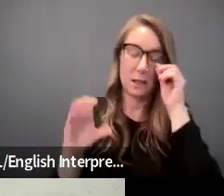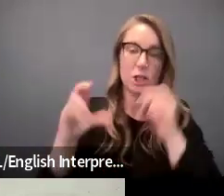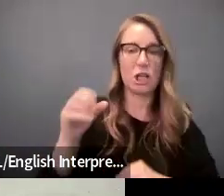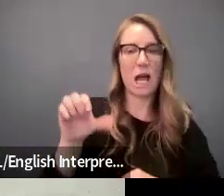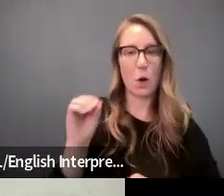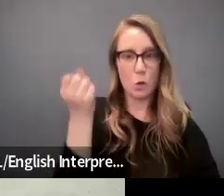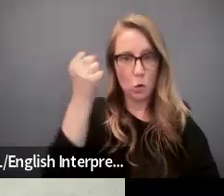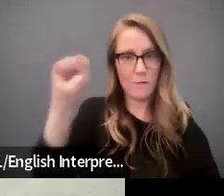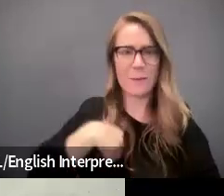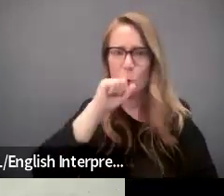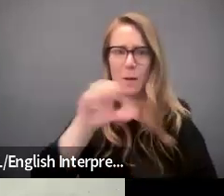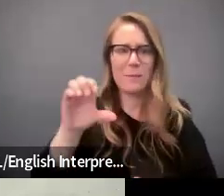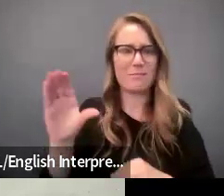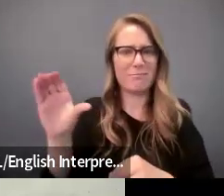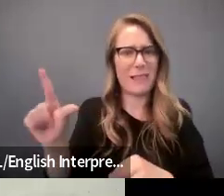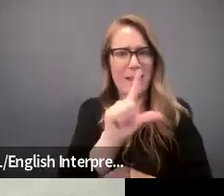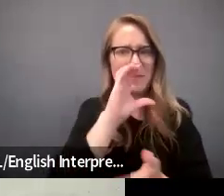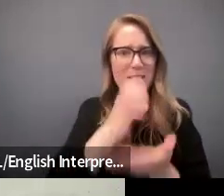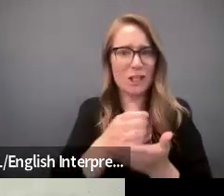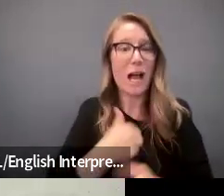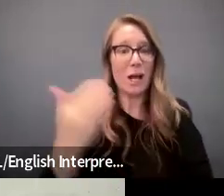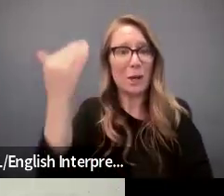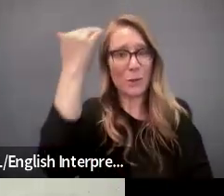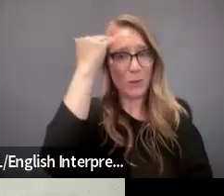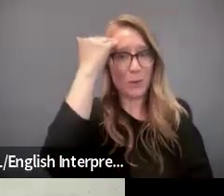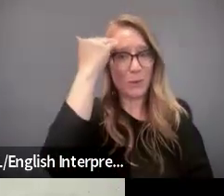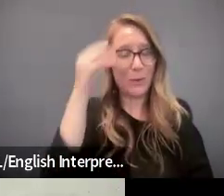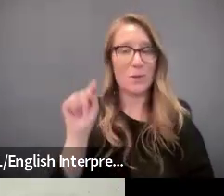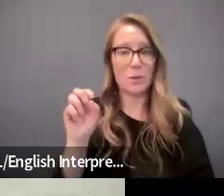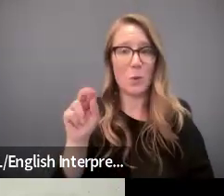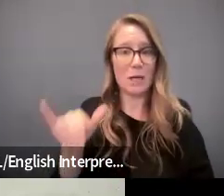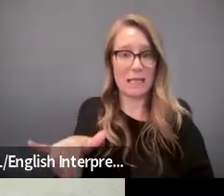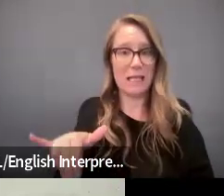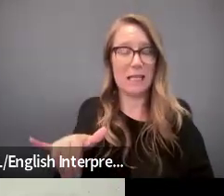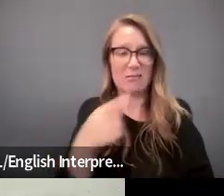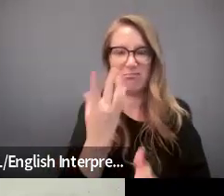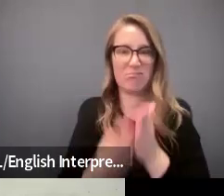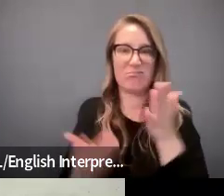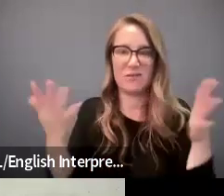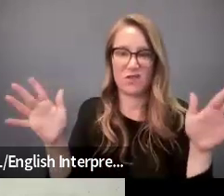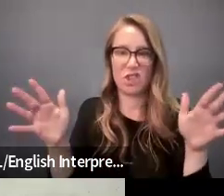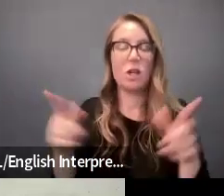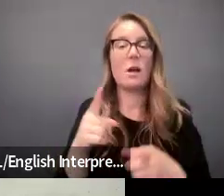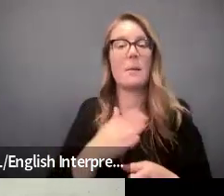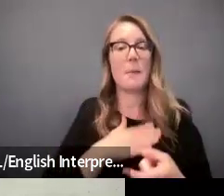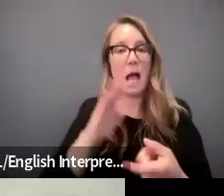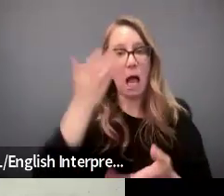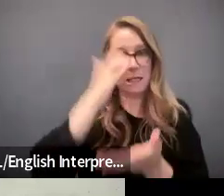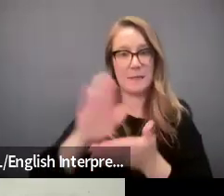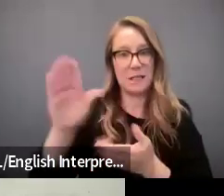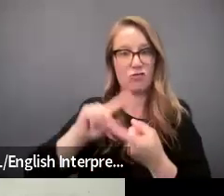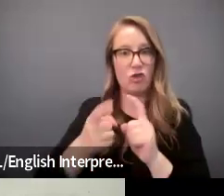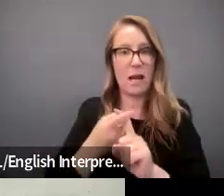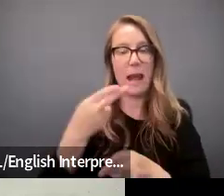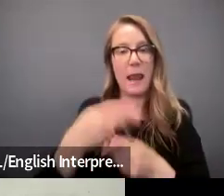on the left because I actually knew Tony. He's passed away. He was a friend of my husband's. His name